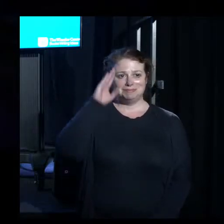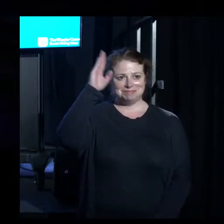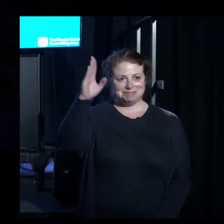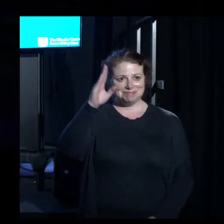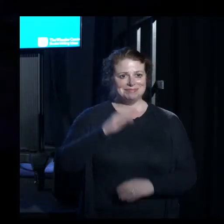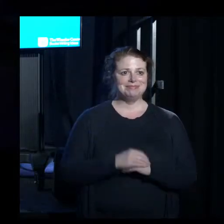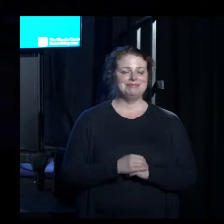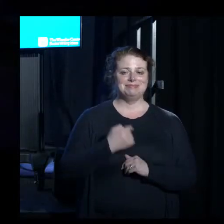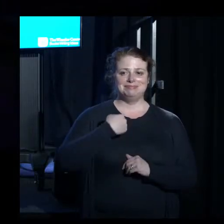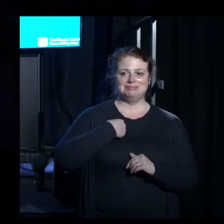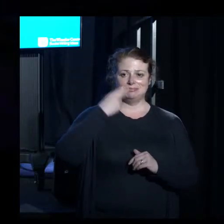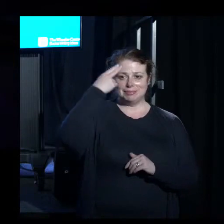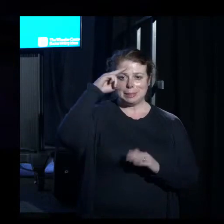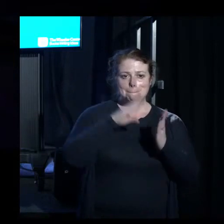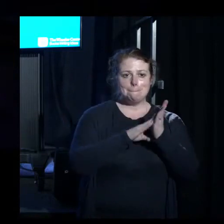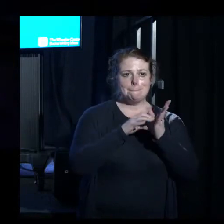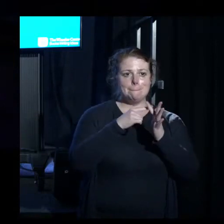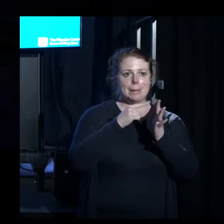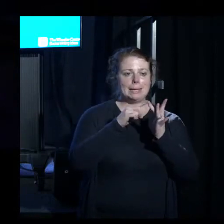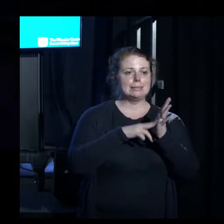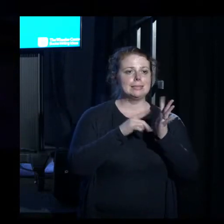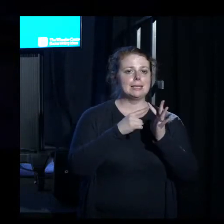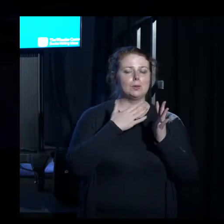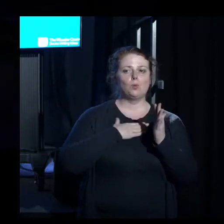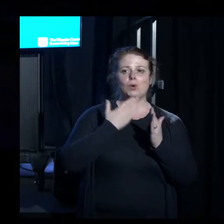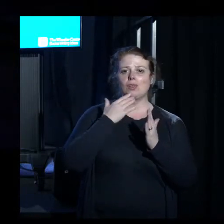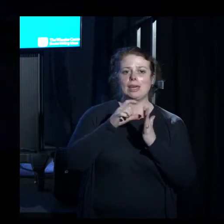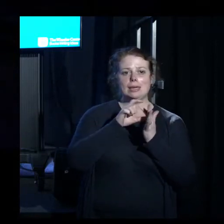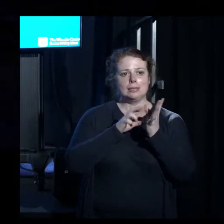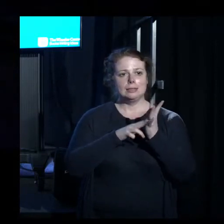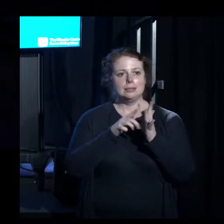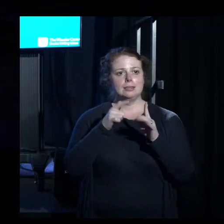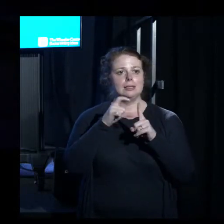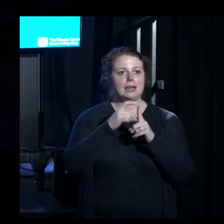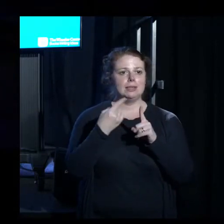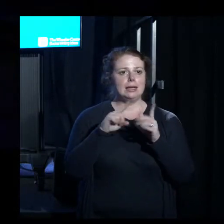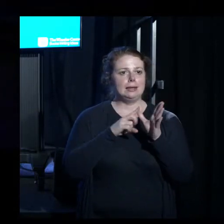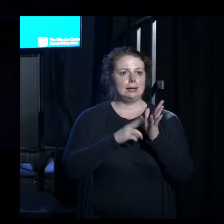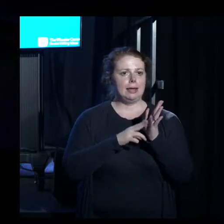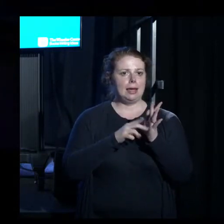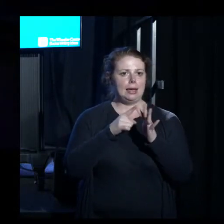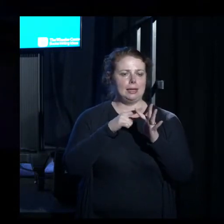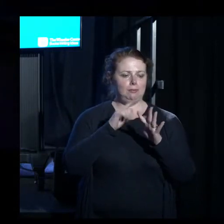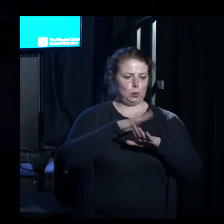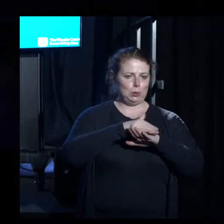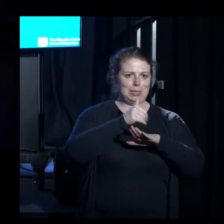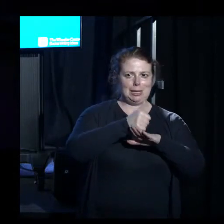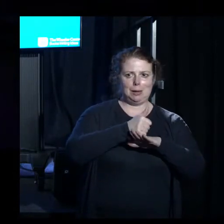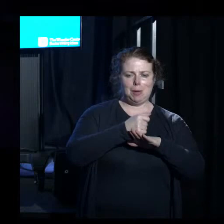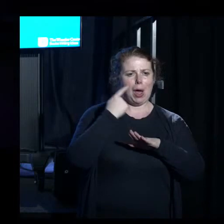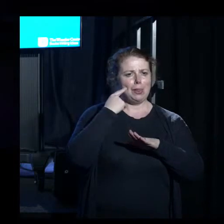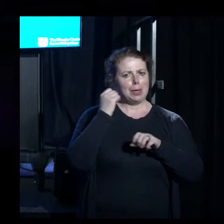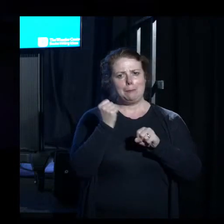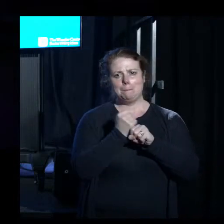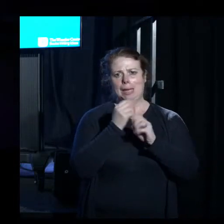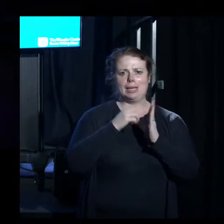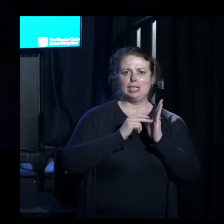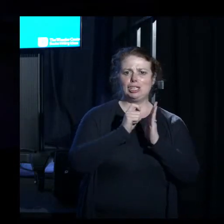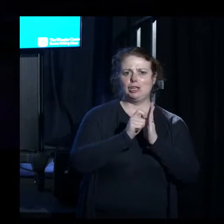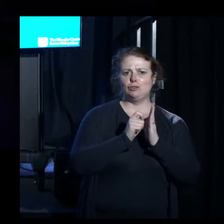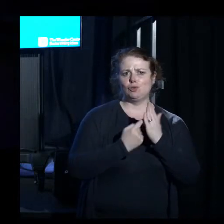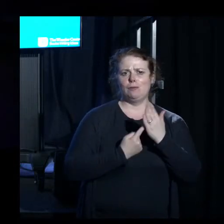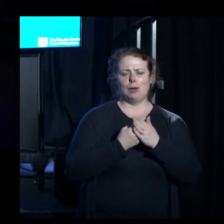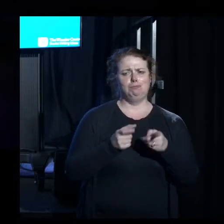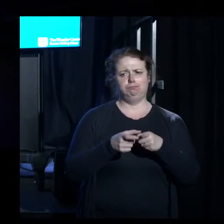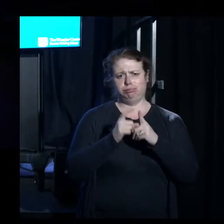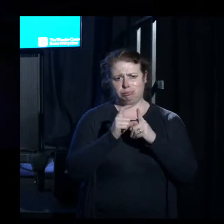Hi, I'm Maxine. I want to thank David and Annie for putting this together. I think putting a literary event together is always difficult,